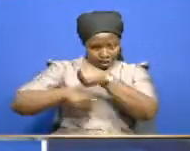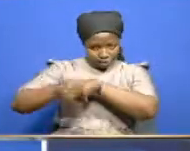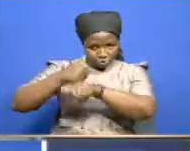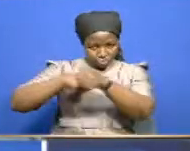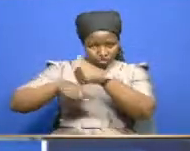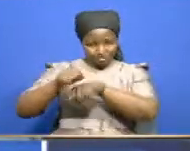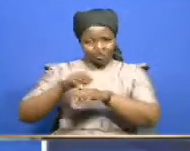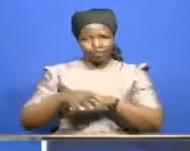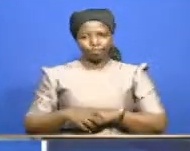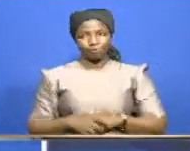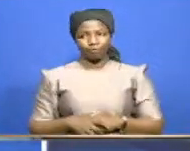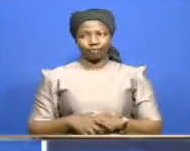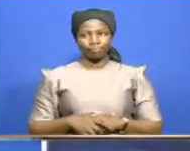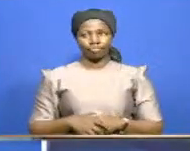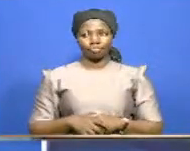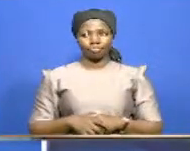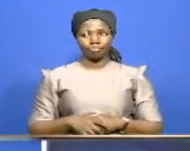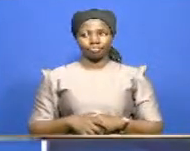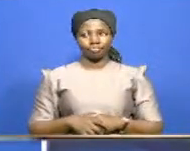na